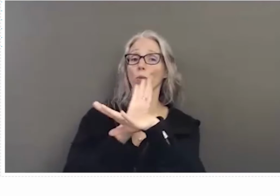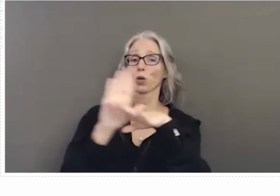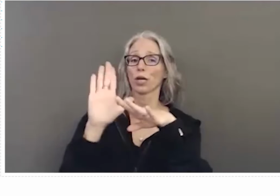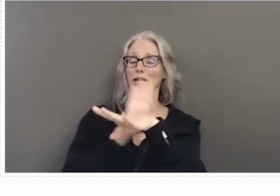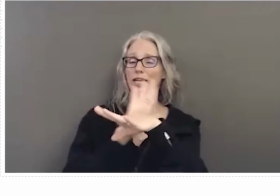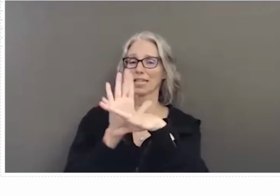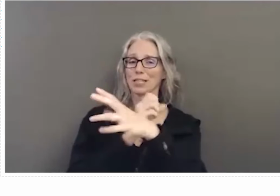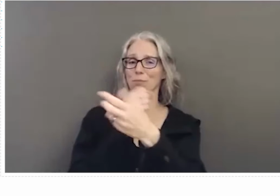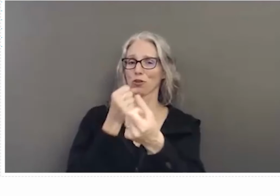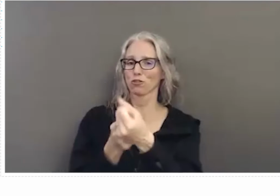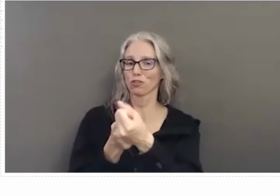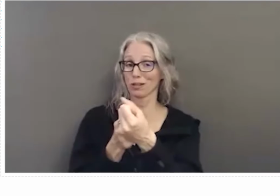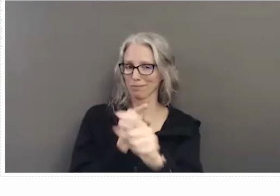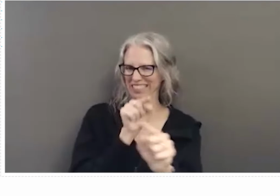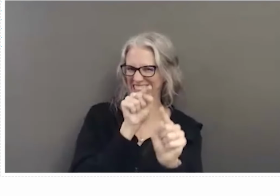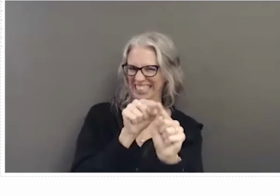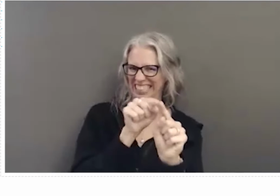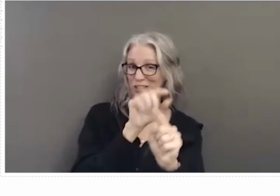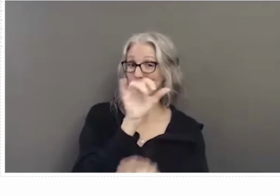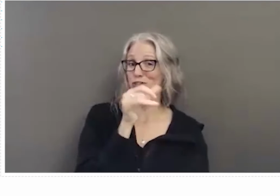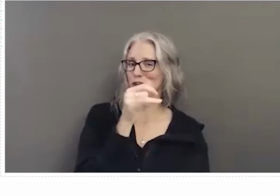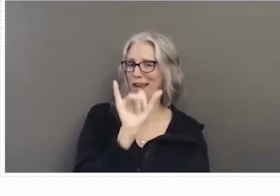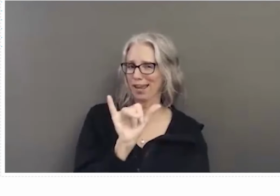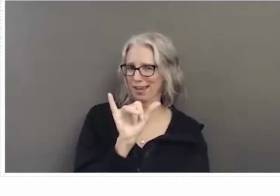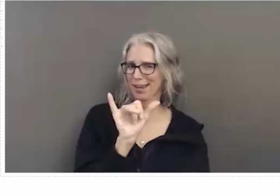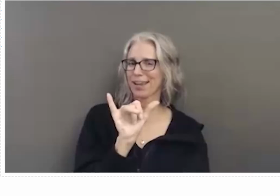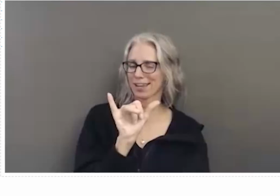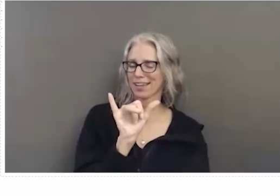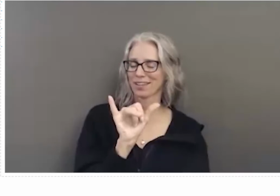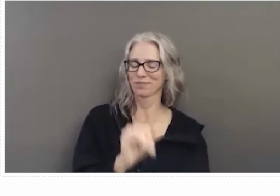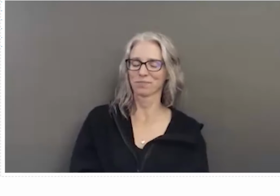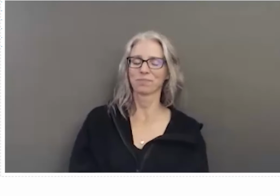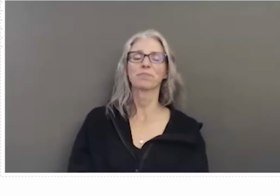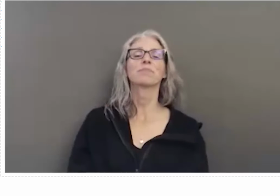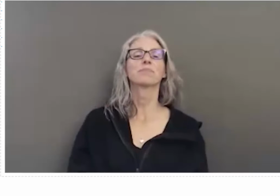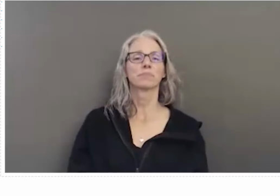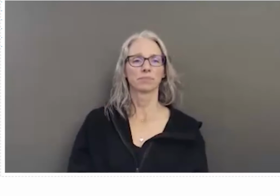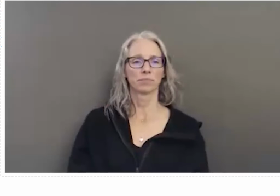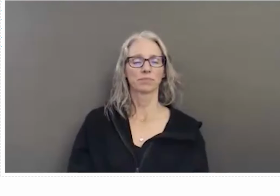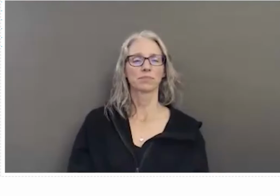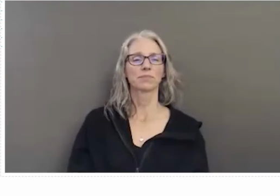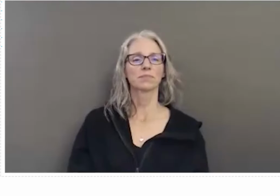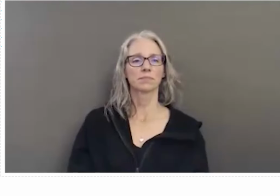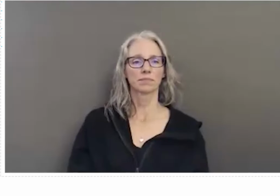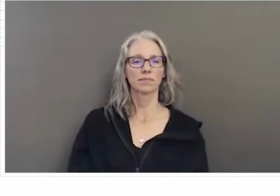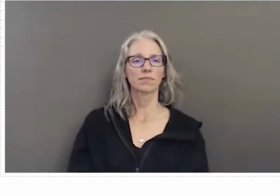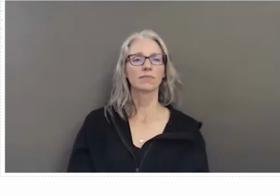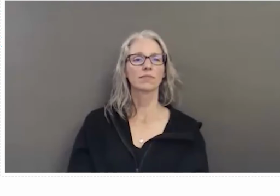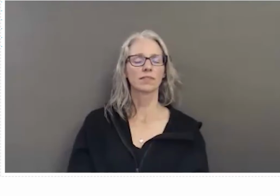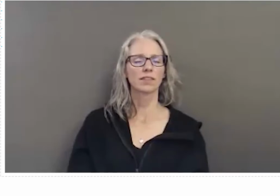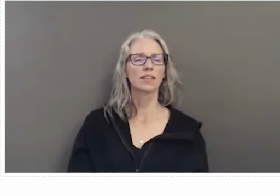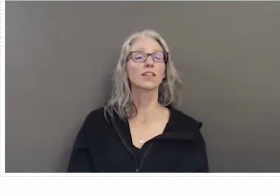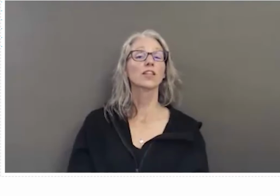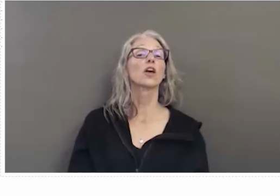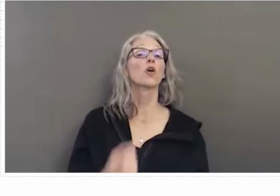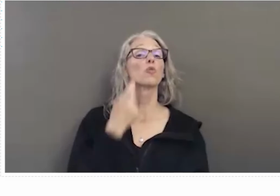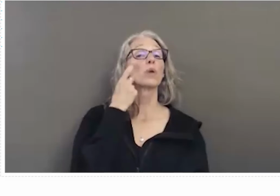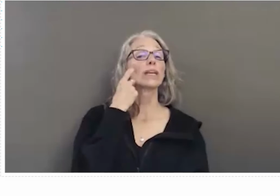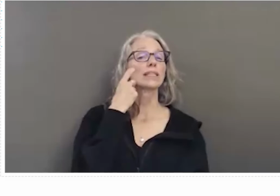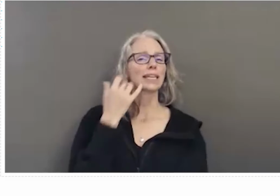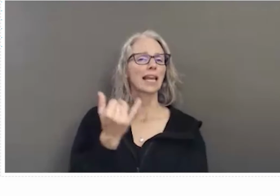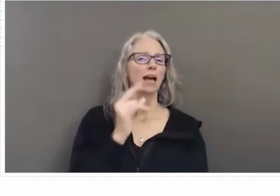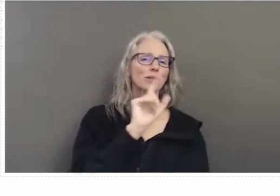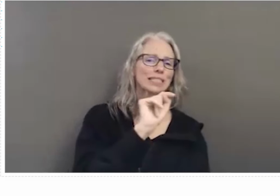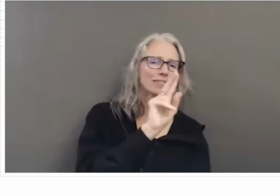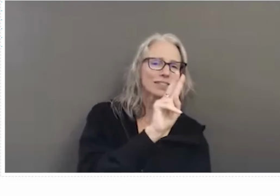some thoughts around this. But there has been media coverage lately about corporate sponsorship trends shifting